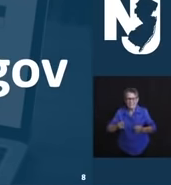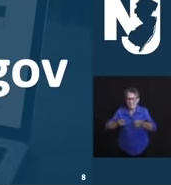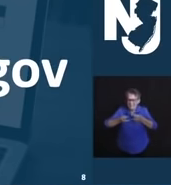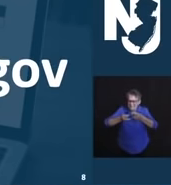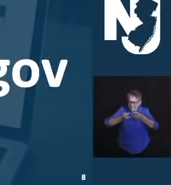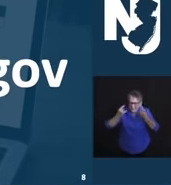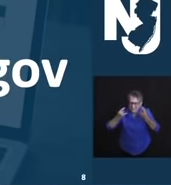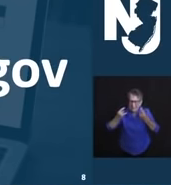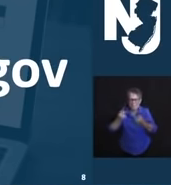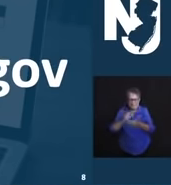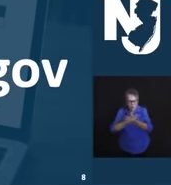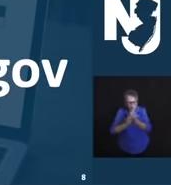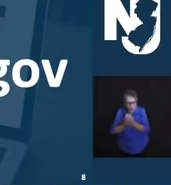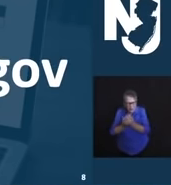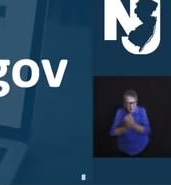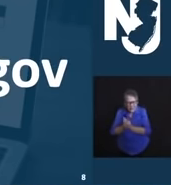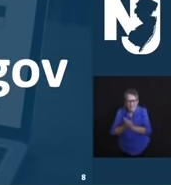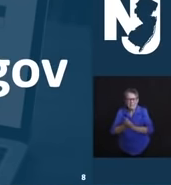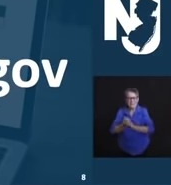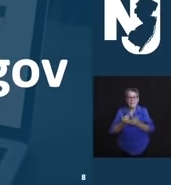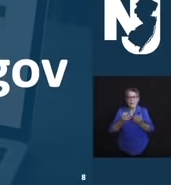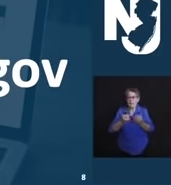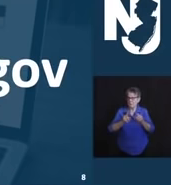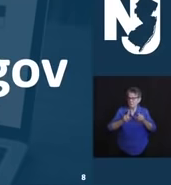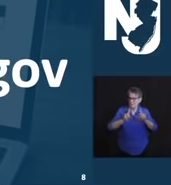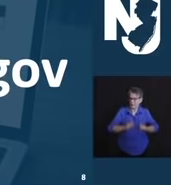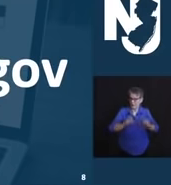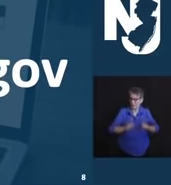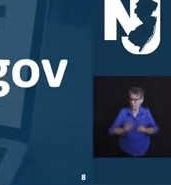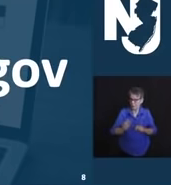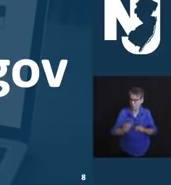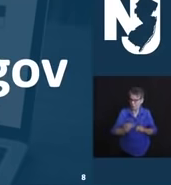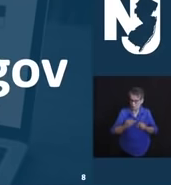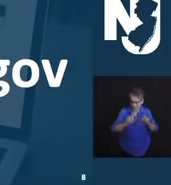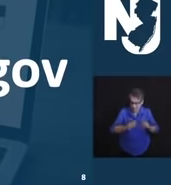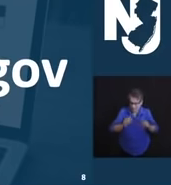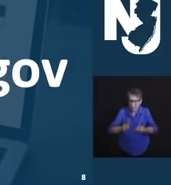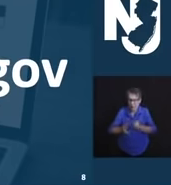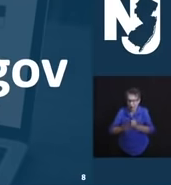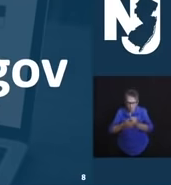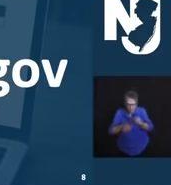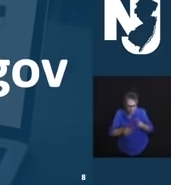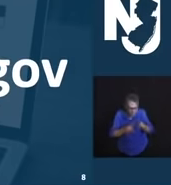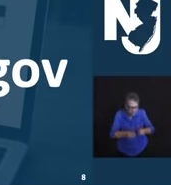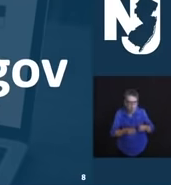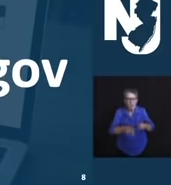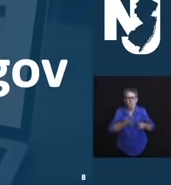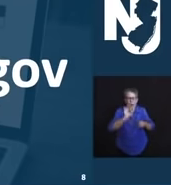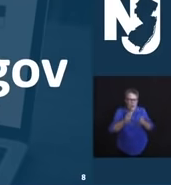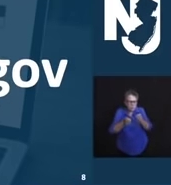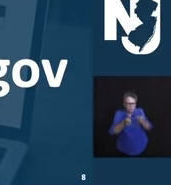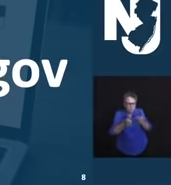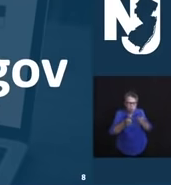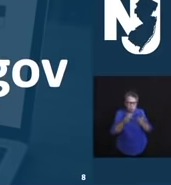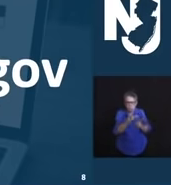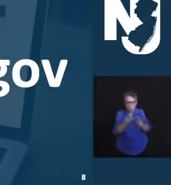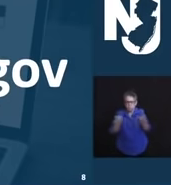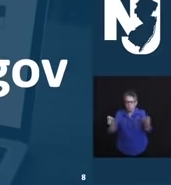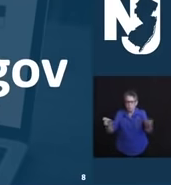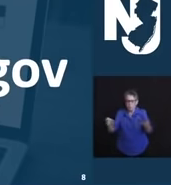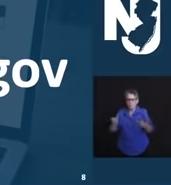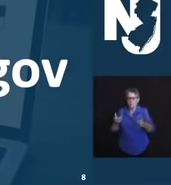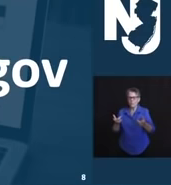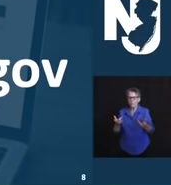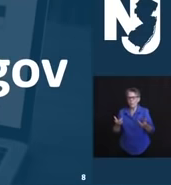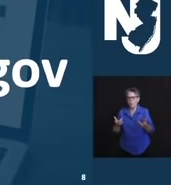are capable of spreading it to others. Don't be the match that starts a COVID wildfire. Use your